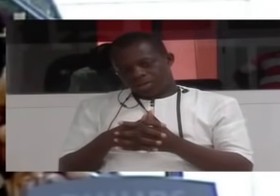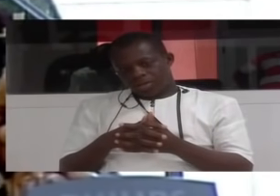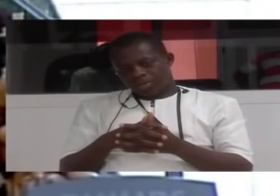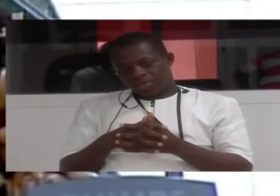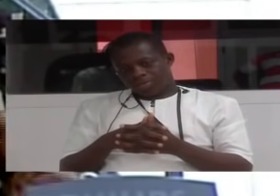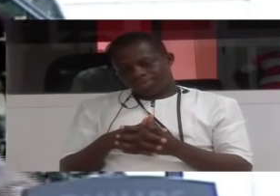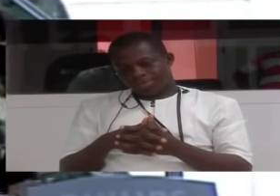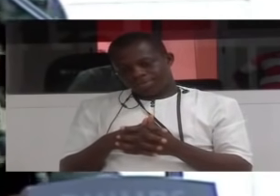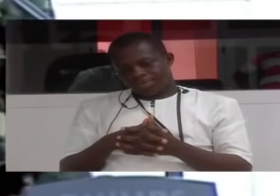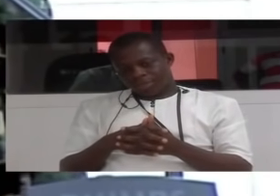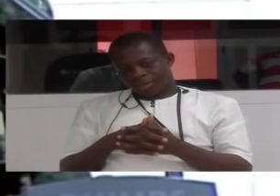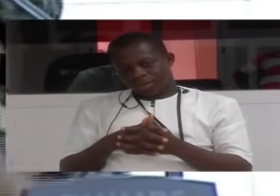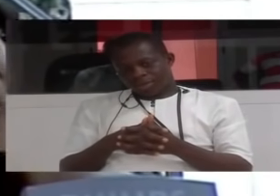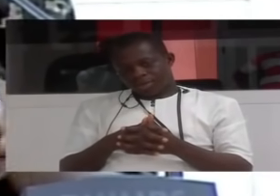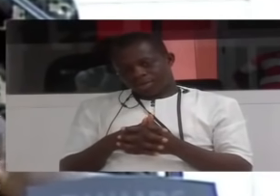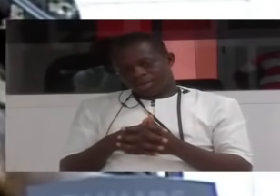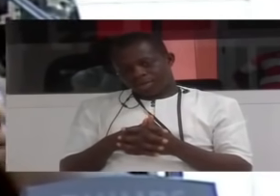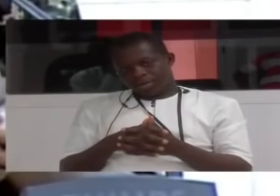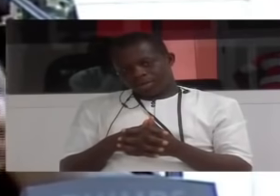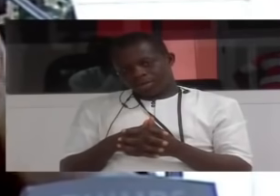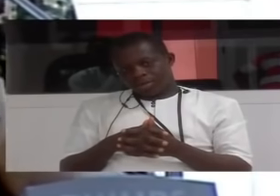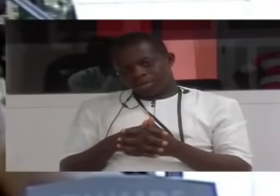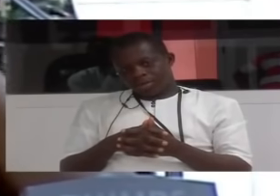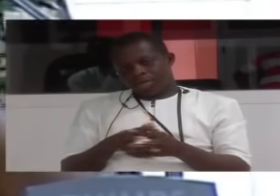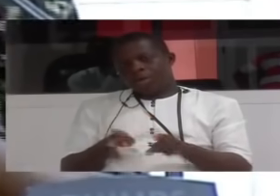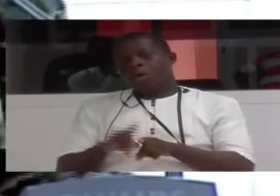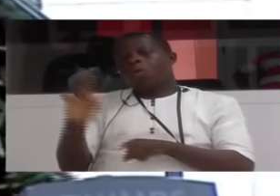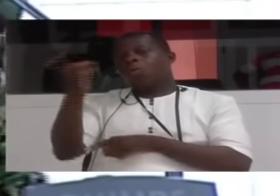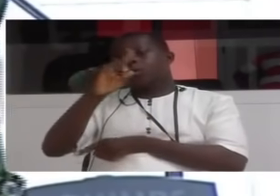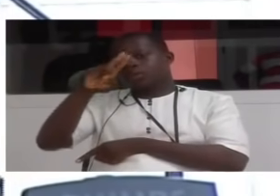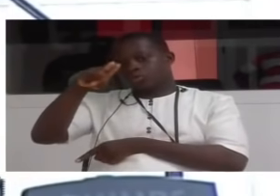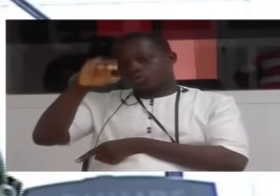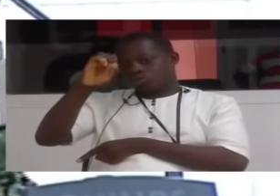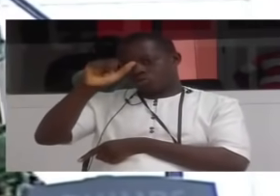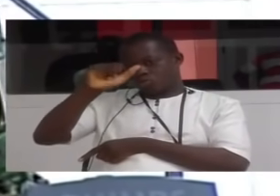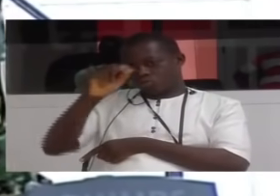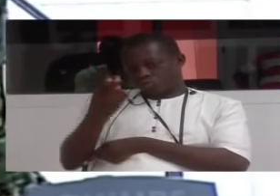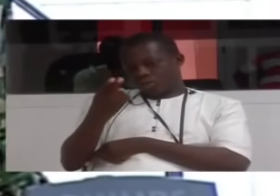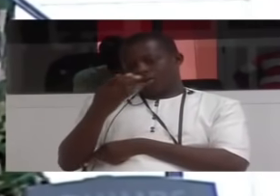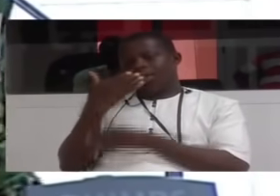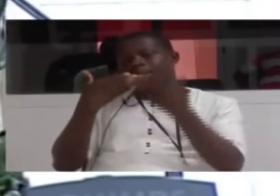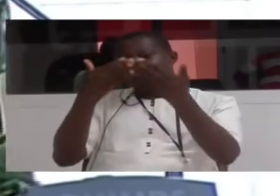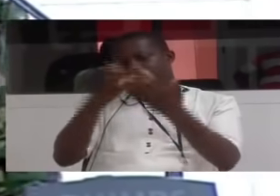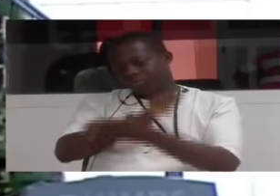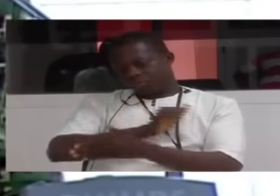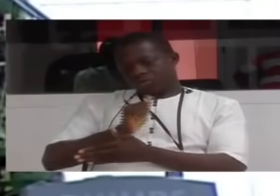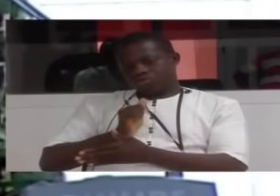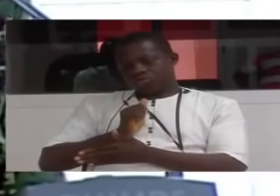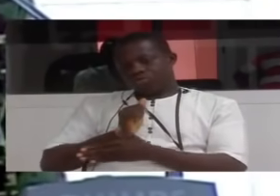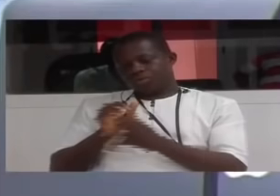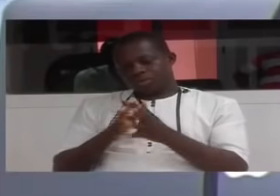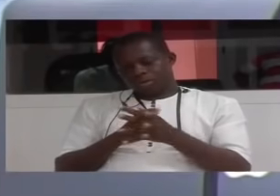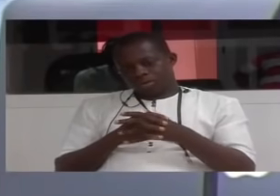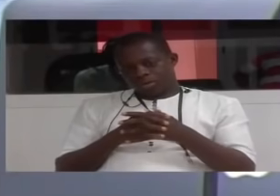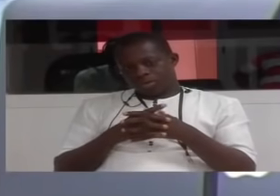the instruction that came from Yaya Jame. Chili ñu Nuwa Badji wax. According to what we Nuwa Badji told us. Was